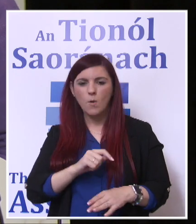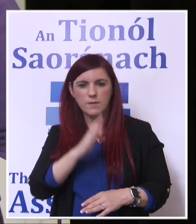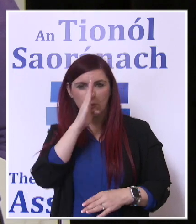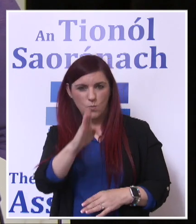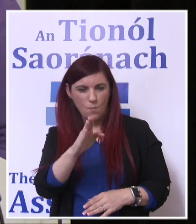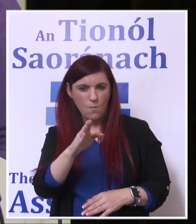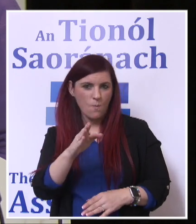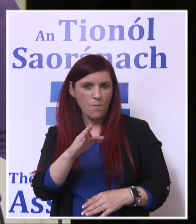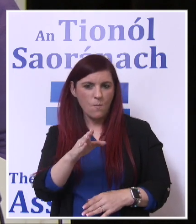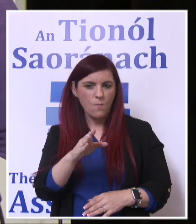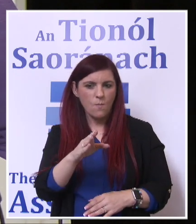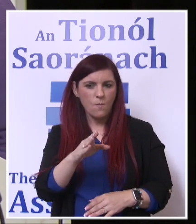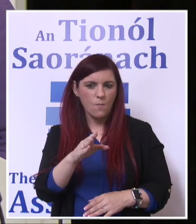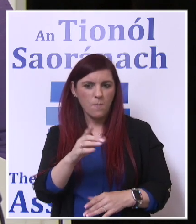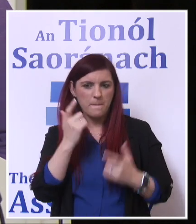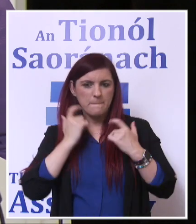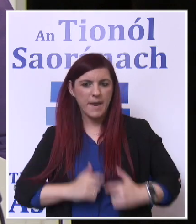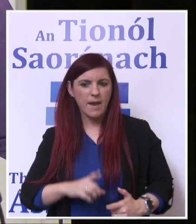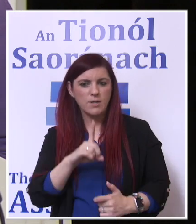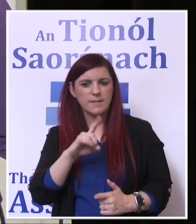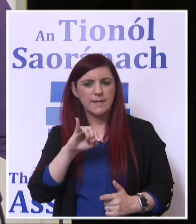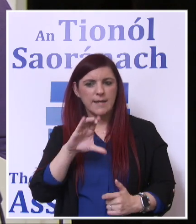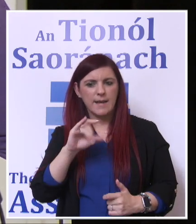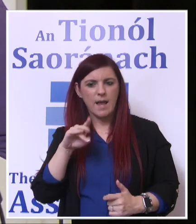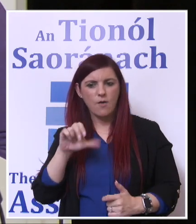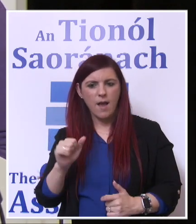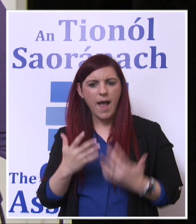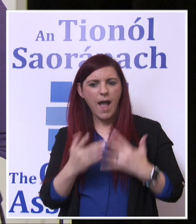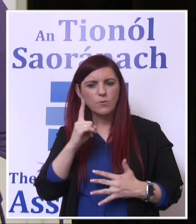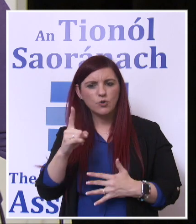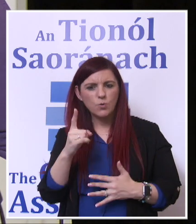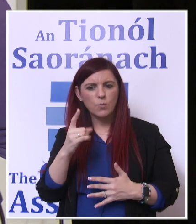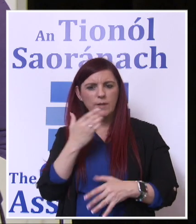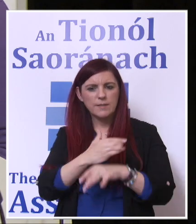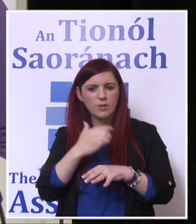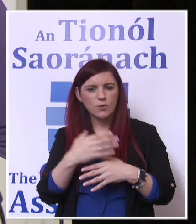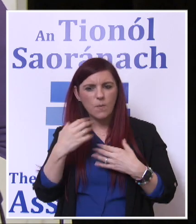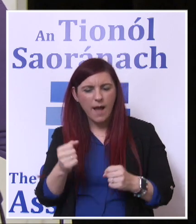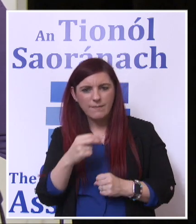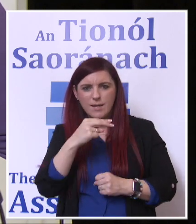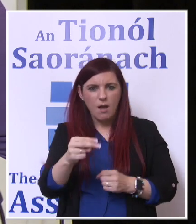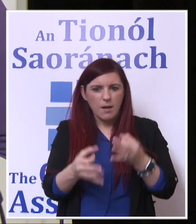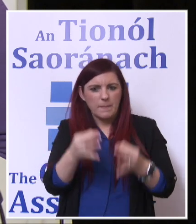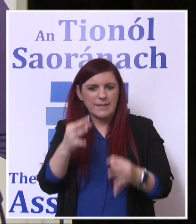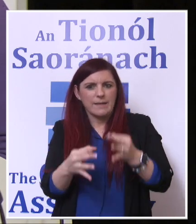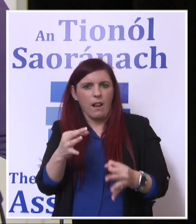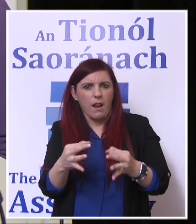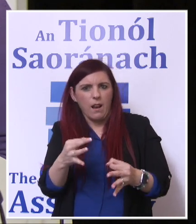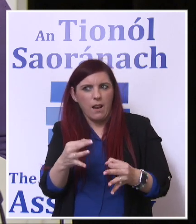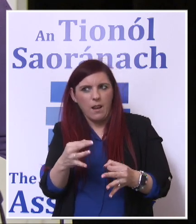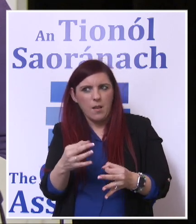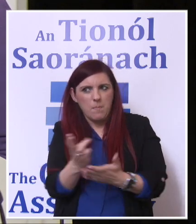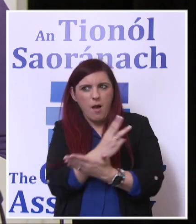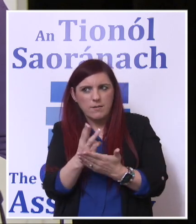DiCara. How did you maintain the non-partisan aspect of the mayoral role, or